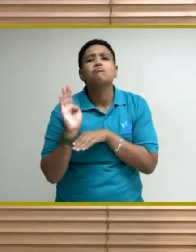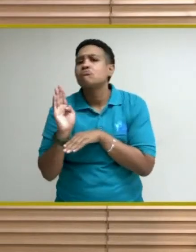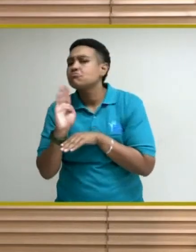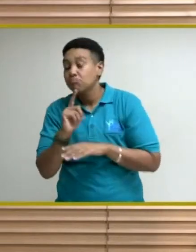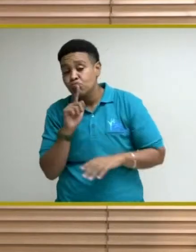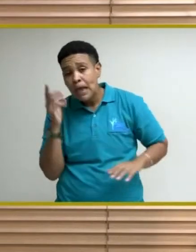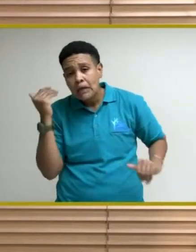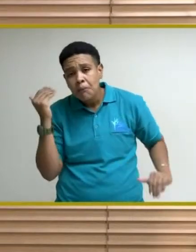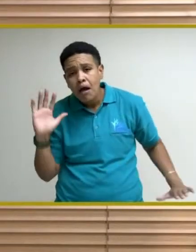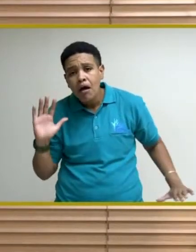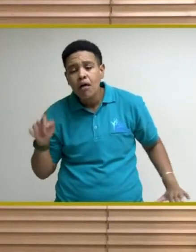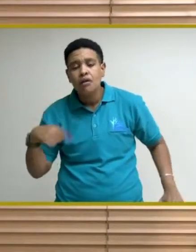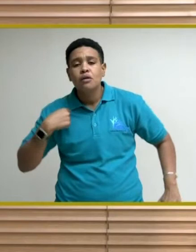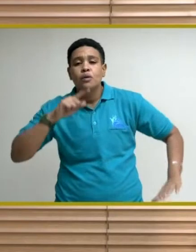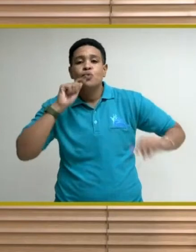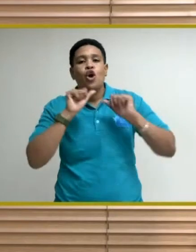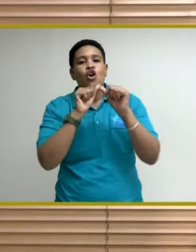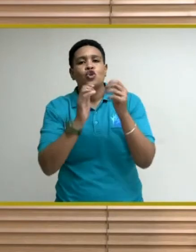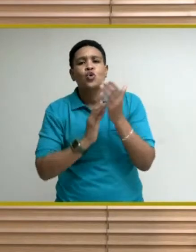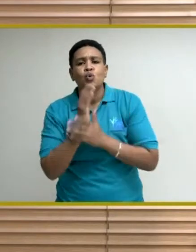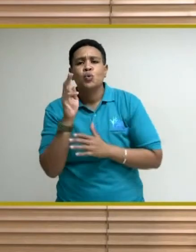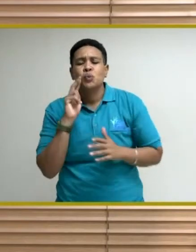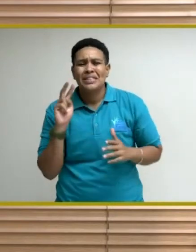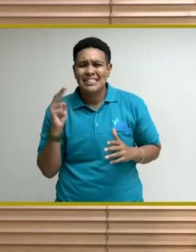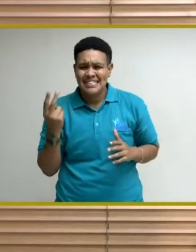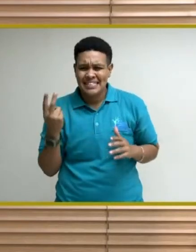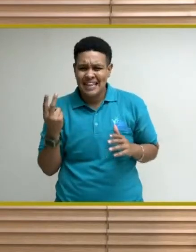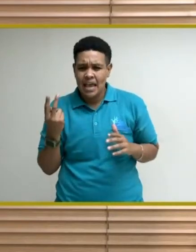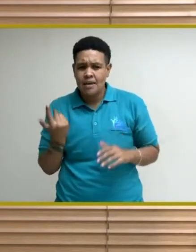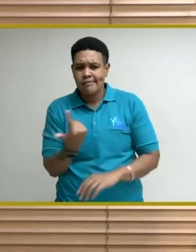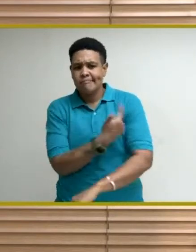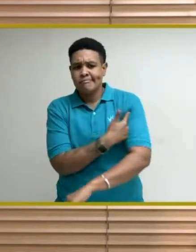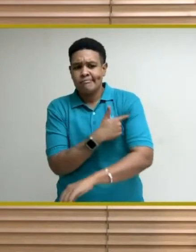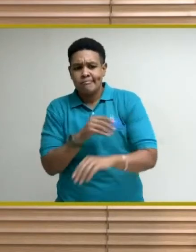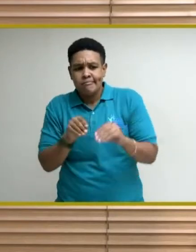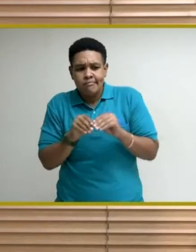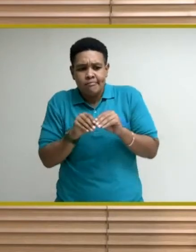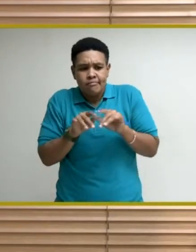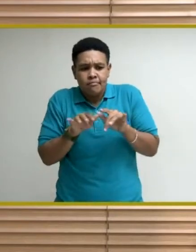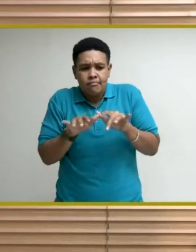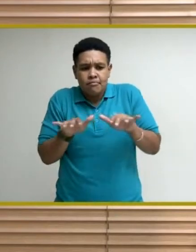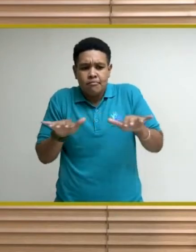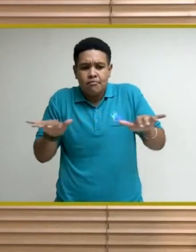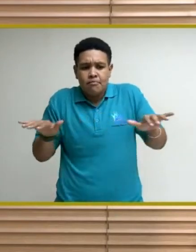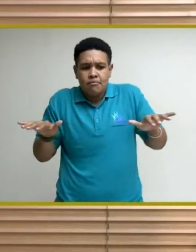to go through the second dose